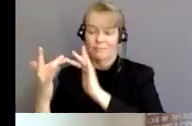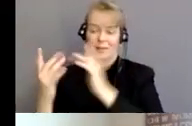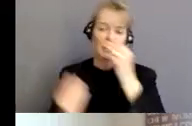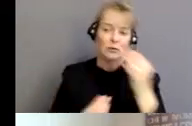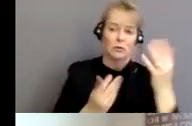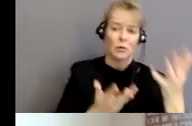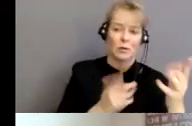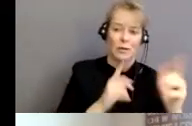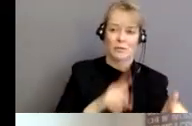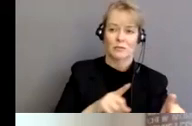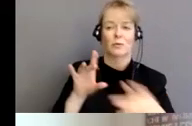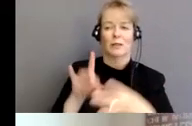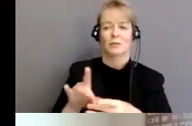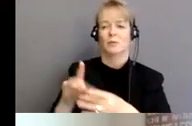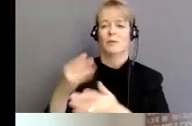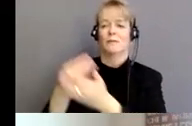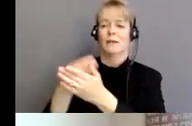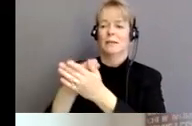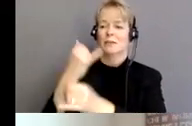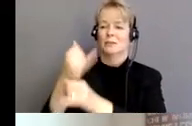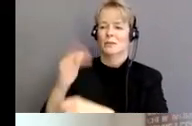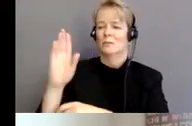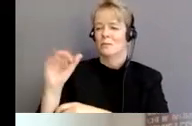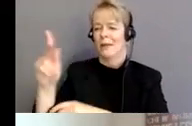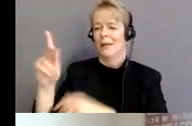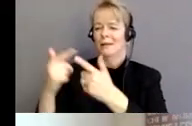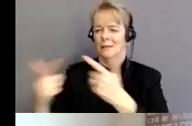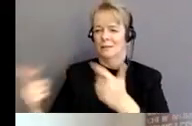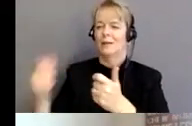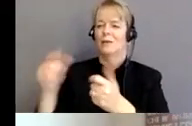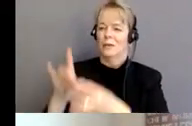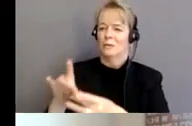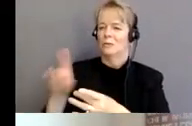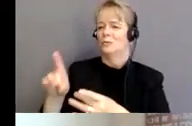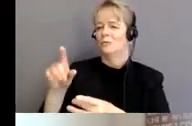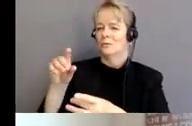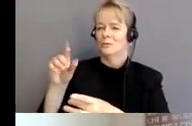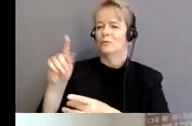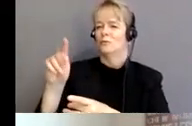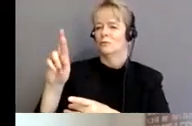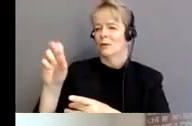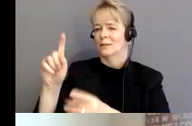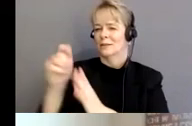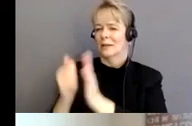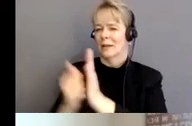that, because I really don't know, and I would not even want to try and guess what that answer would be.